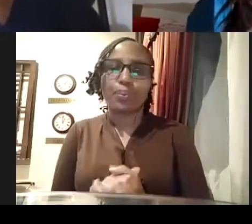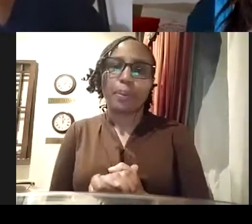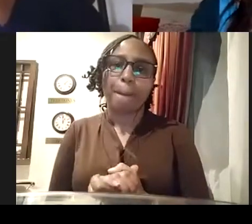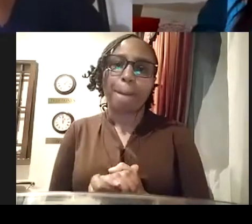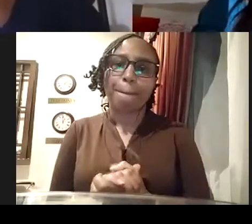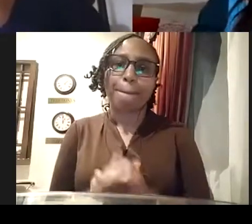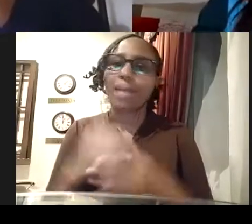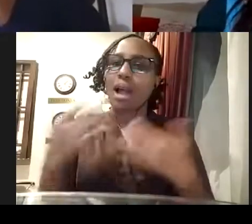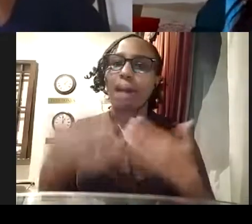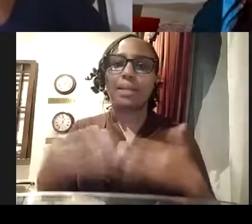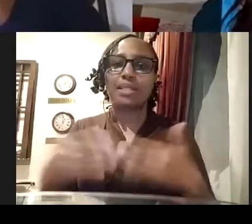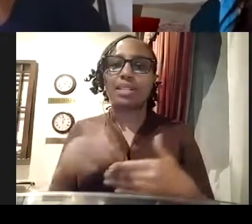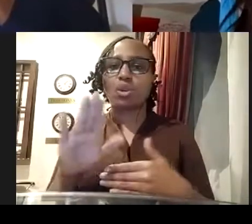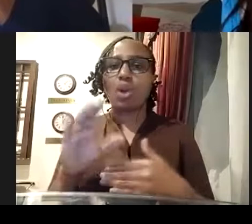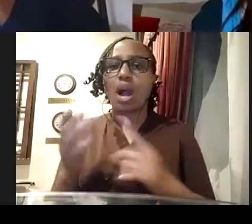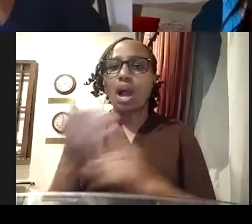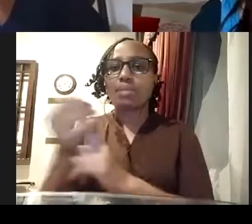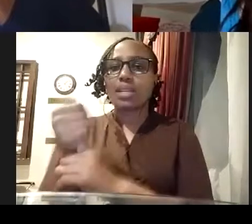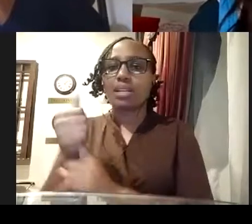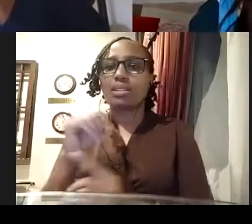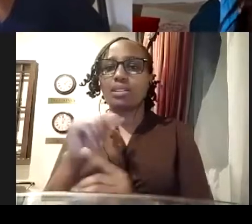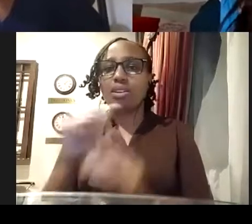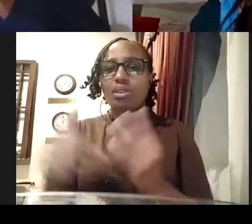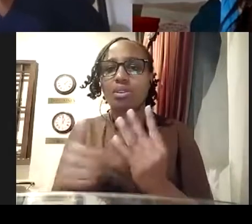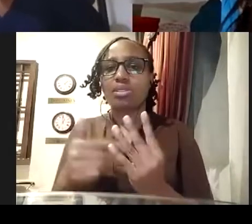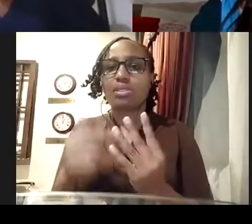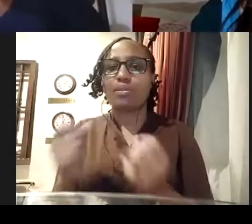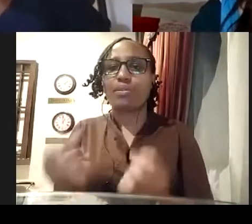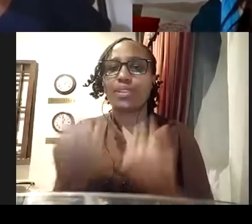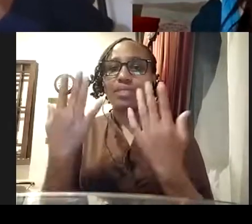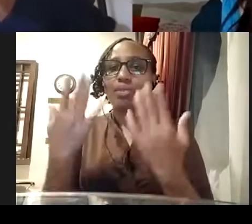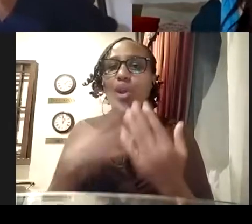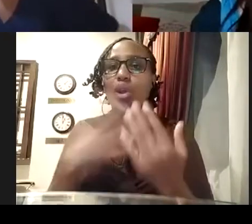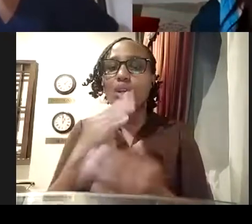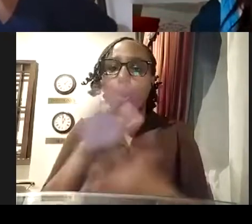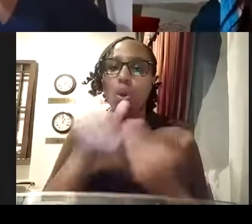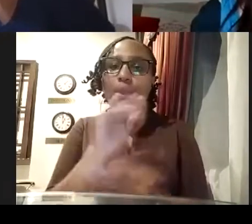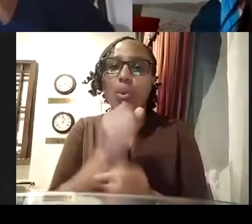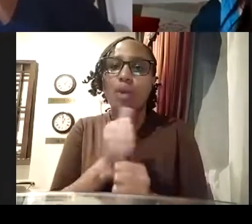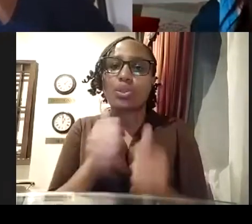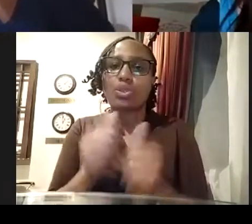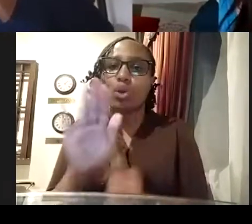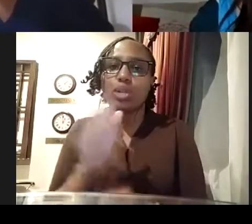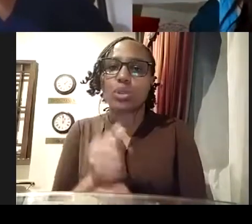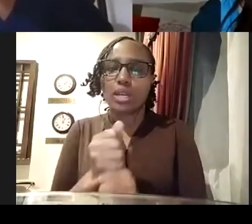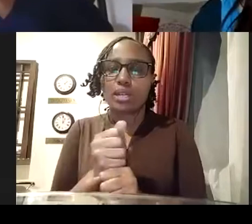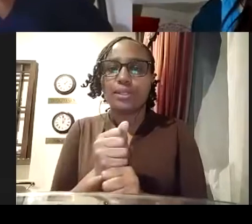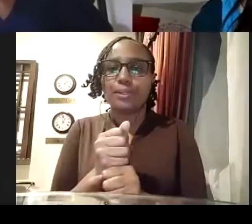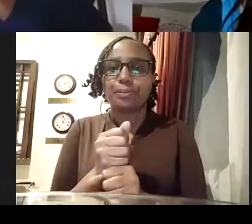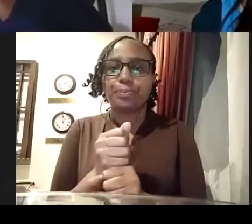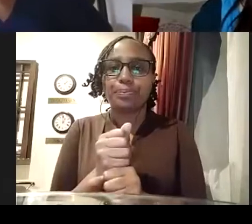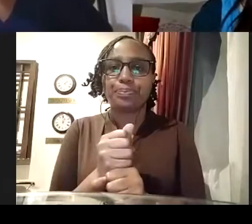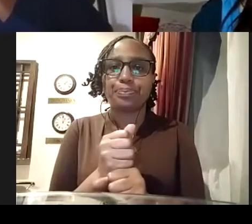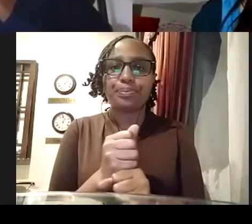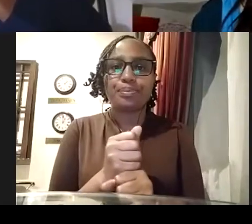Amazing, and you're capturing all this at this incredible festival and all the work you're doing. With Book Bunk, it's just this absolutely